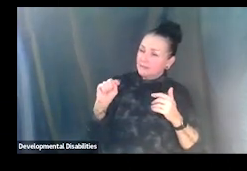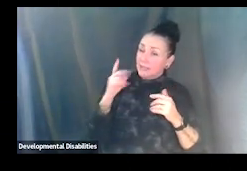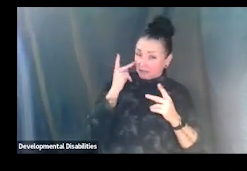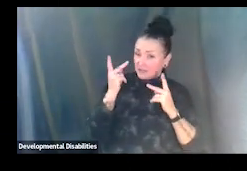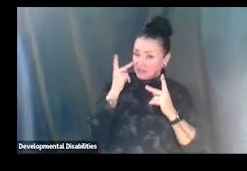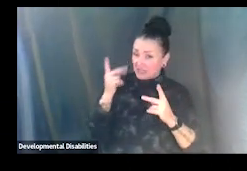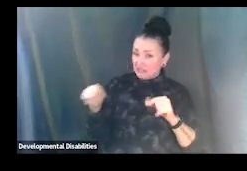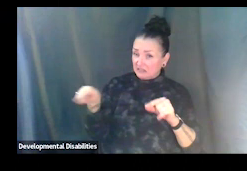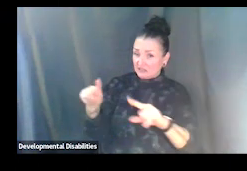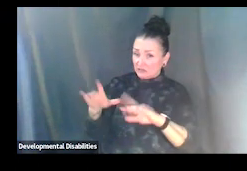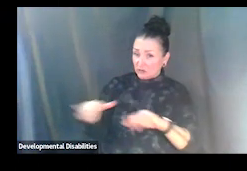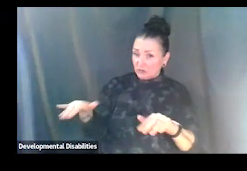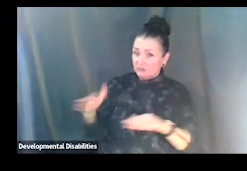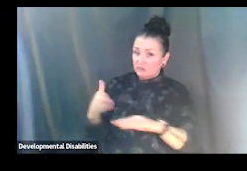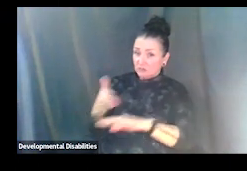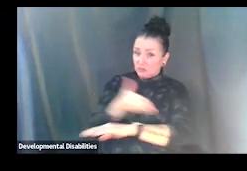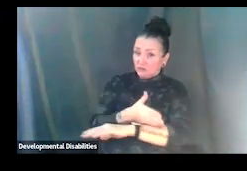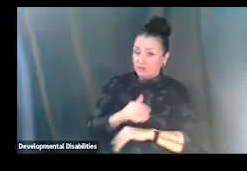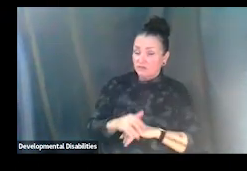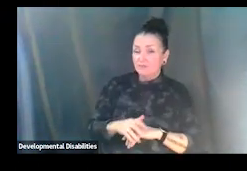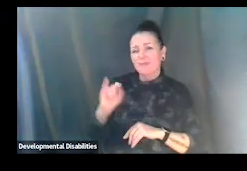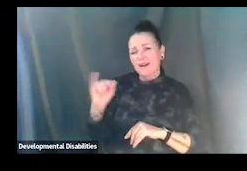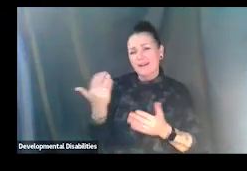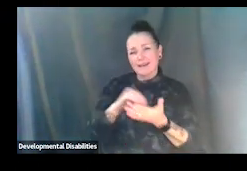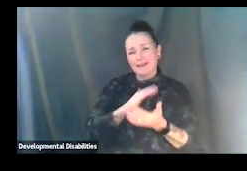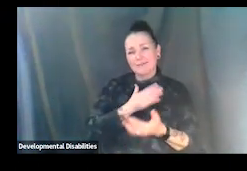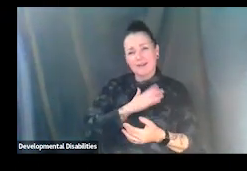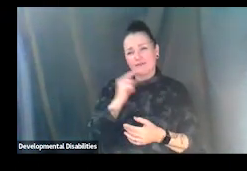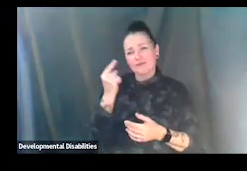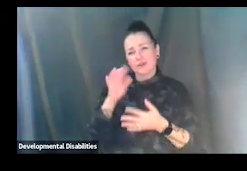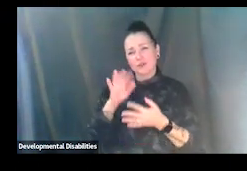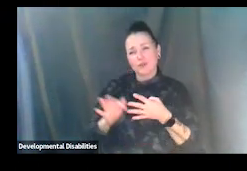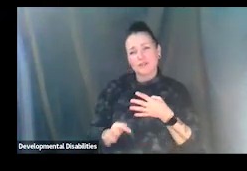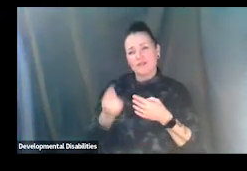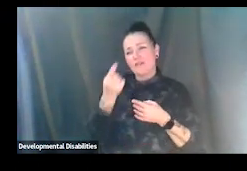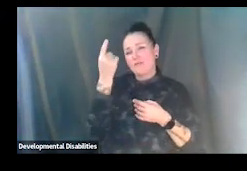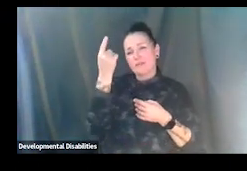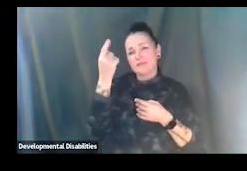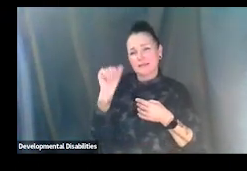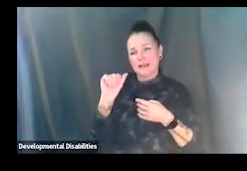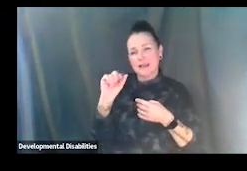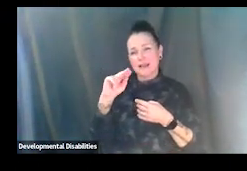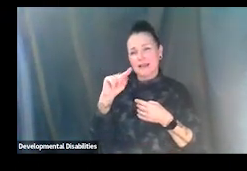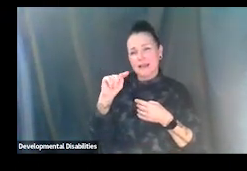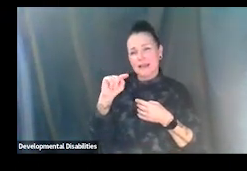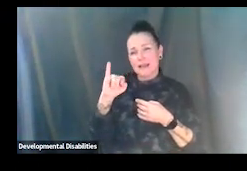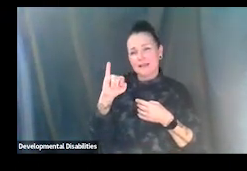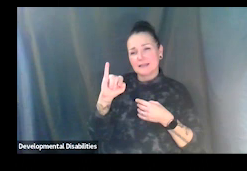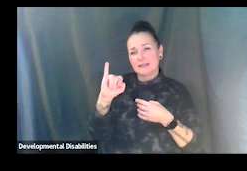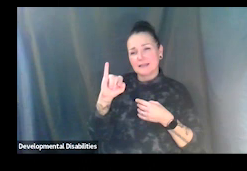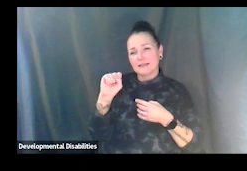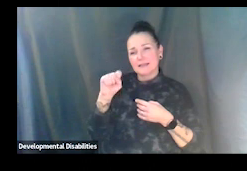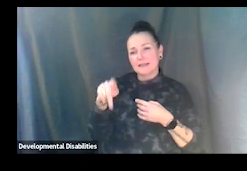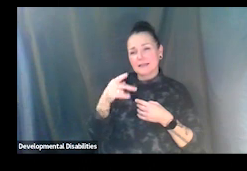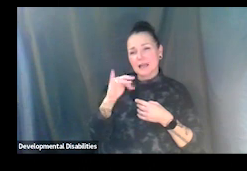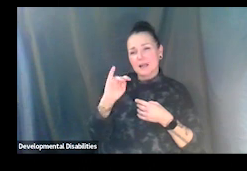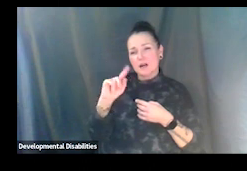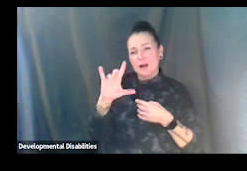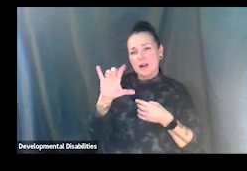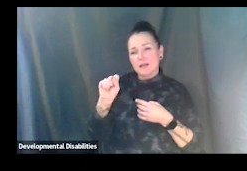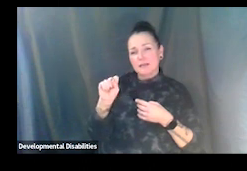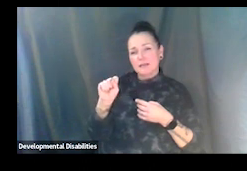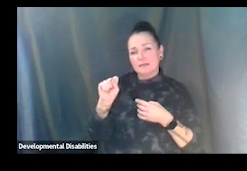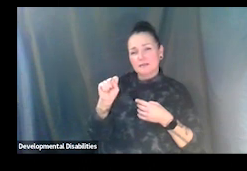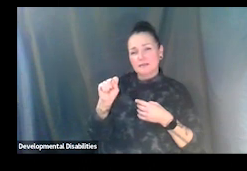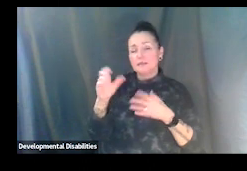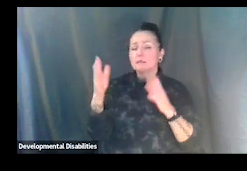And personally, I would say those are antipsychotics. In Europe, I think they use a lot more anticonvulsants than we do here. And there